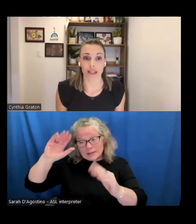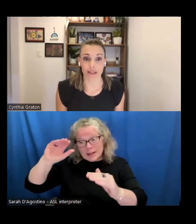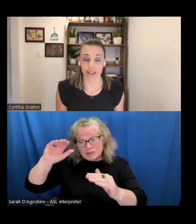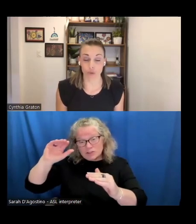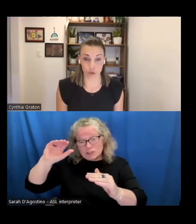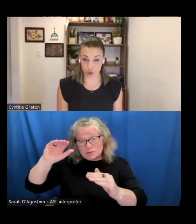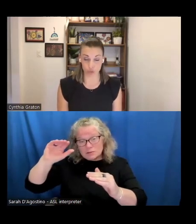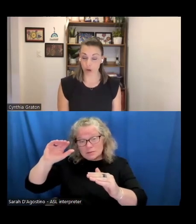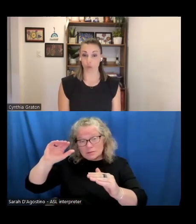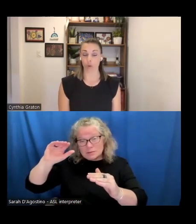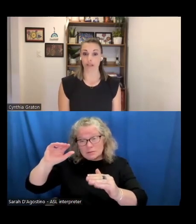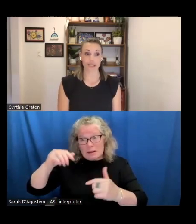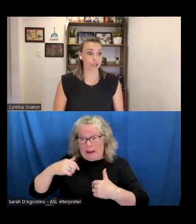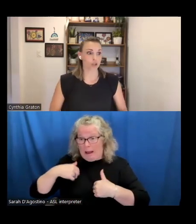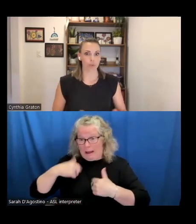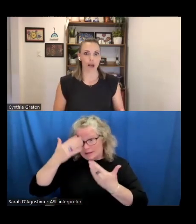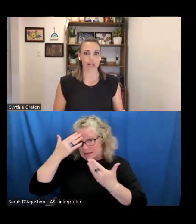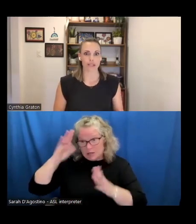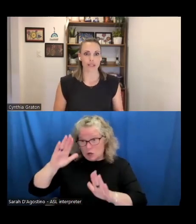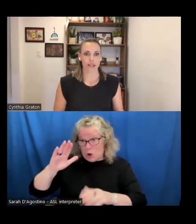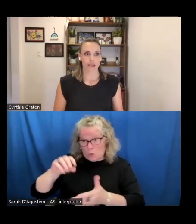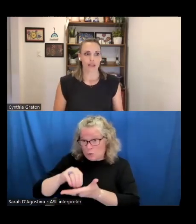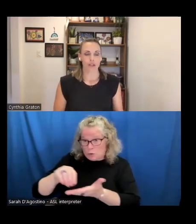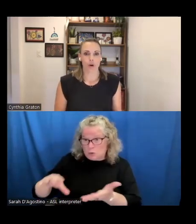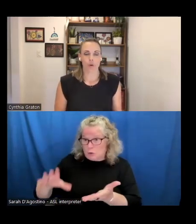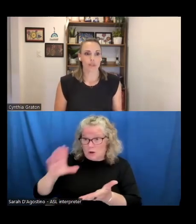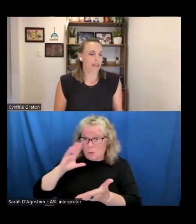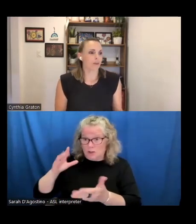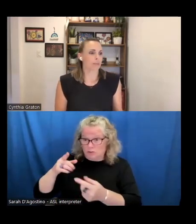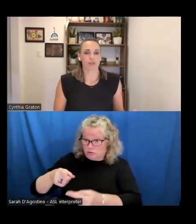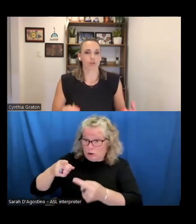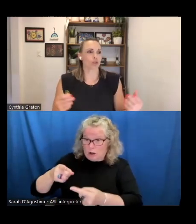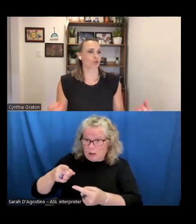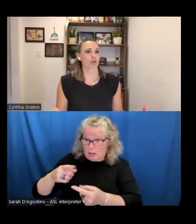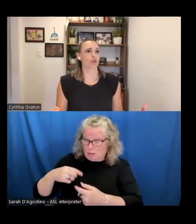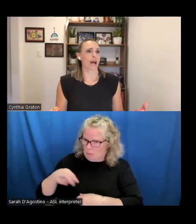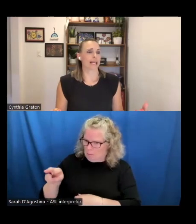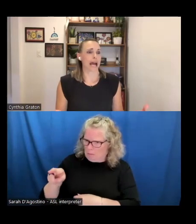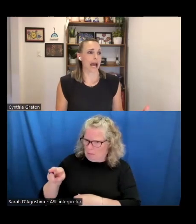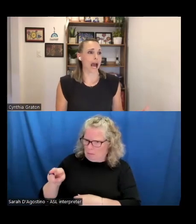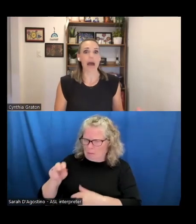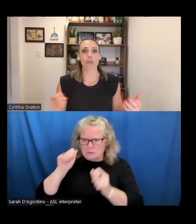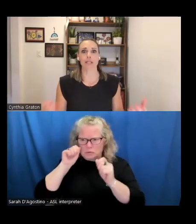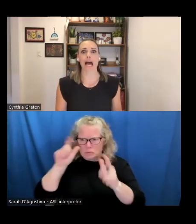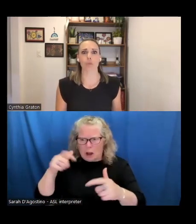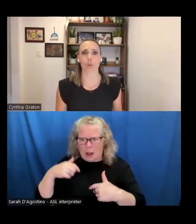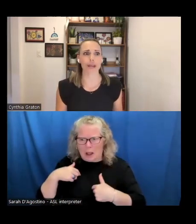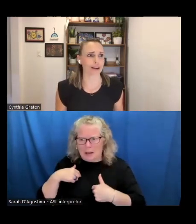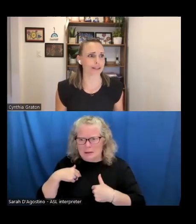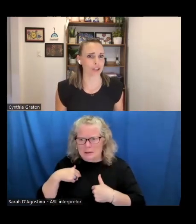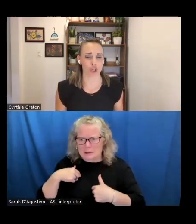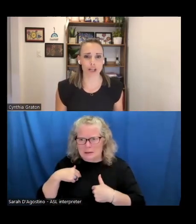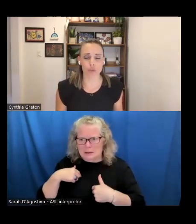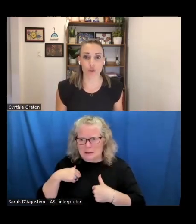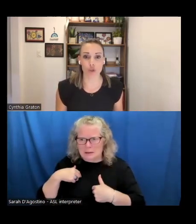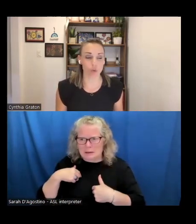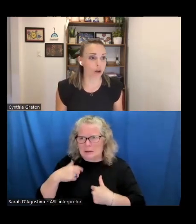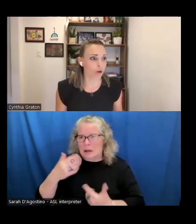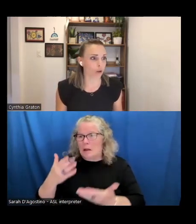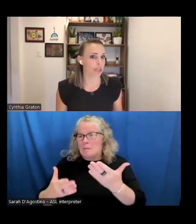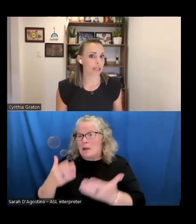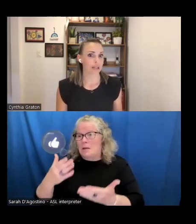aware that the kid would struggle with. It's a surprise. You know, we've never been to the zoo, and I was not aware that Jake